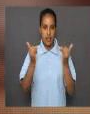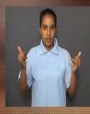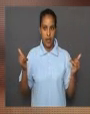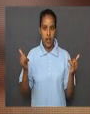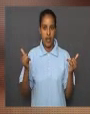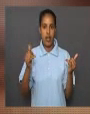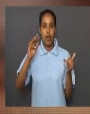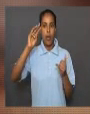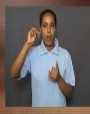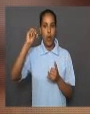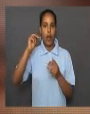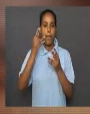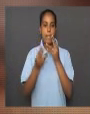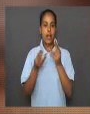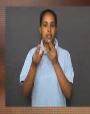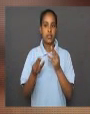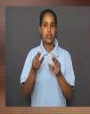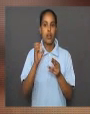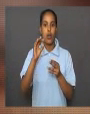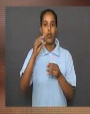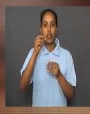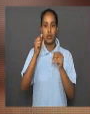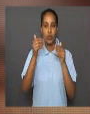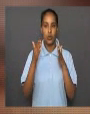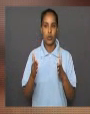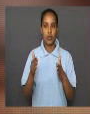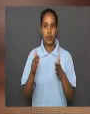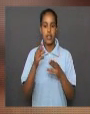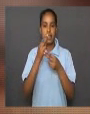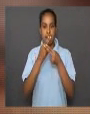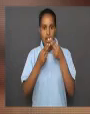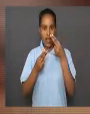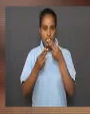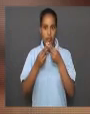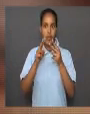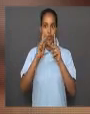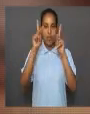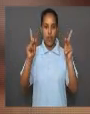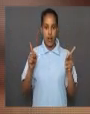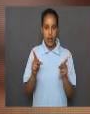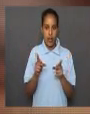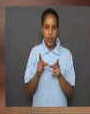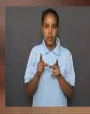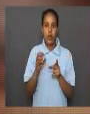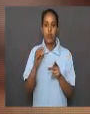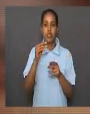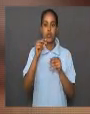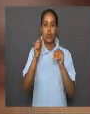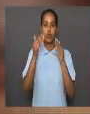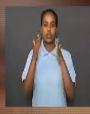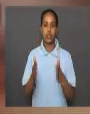by the molar mass of a solute times the volume of the solution.